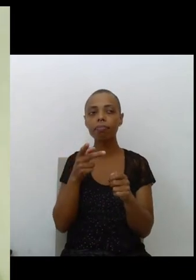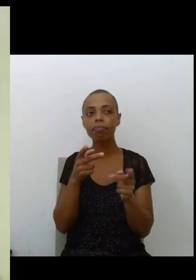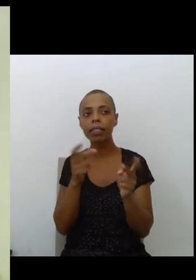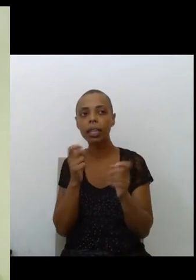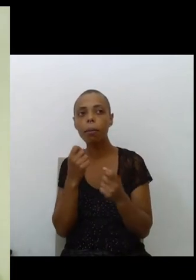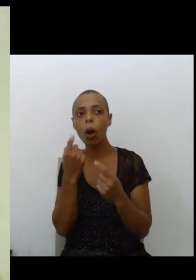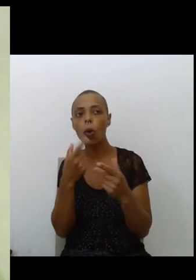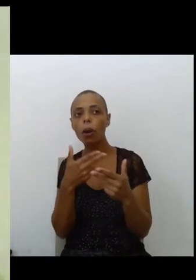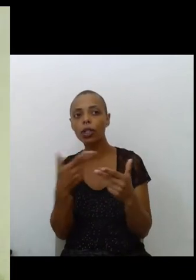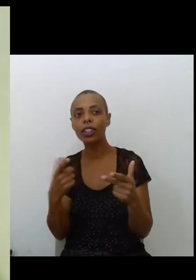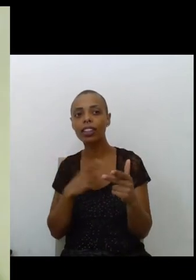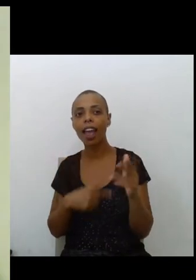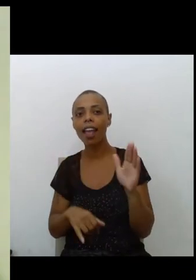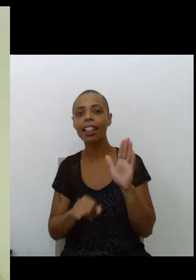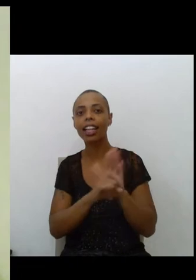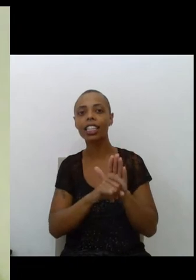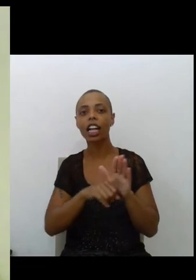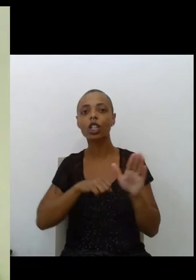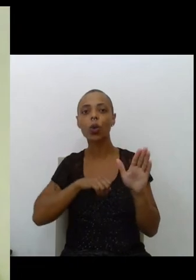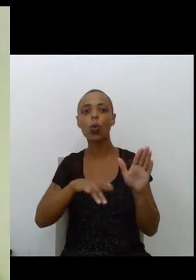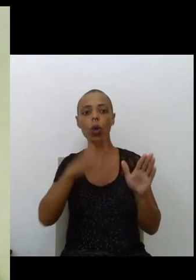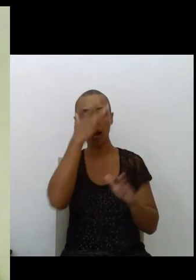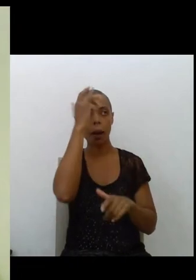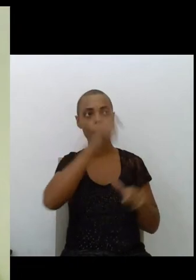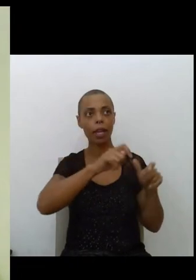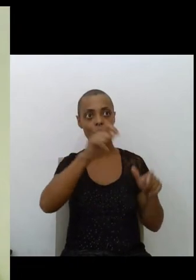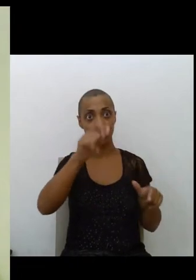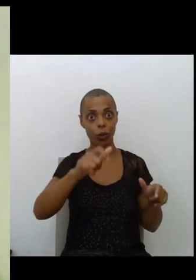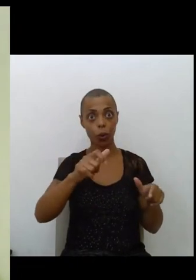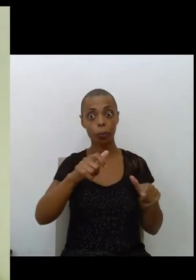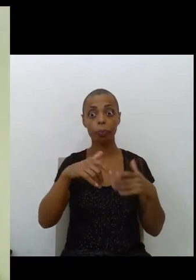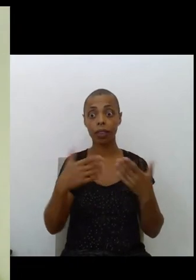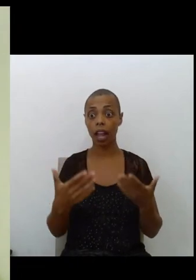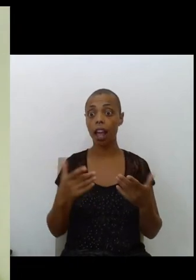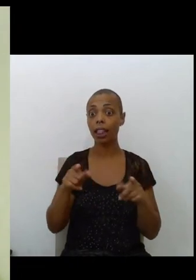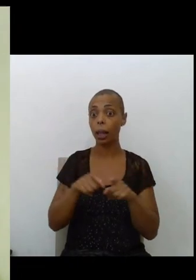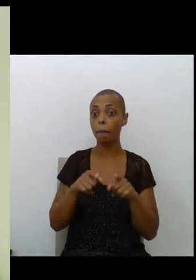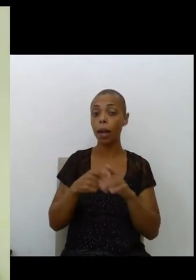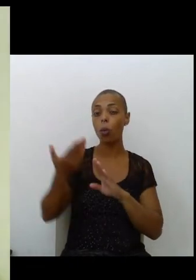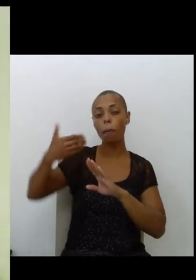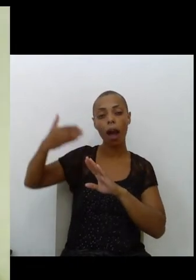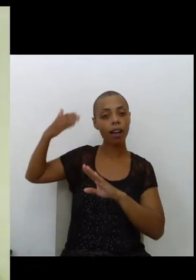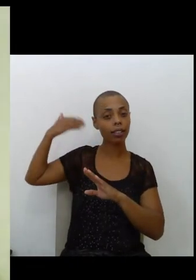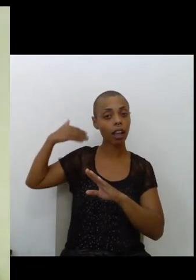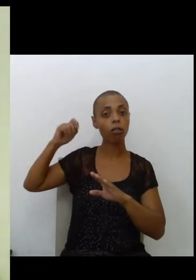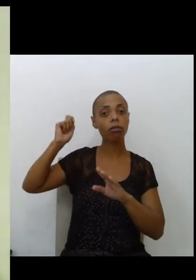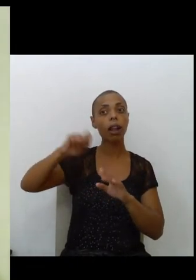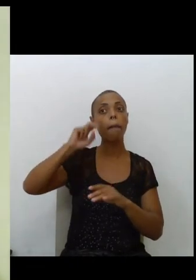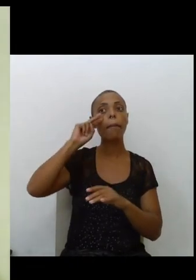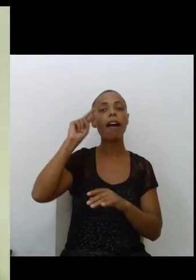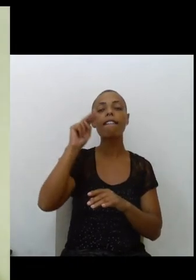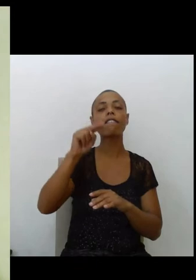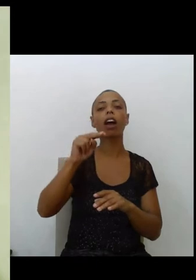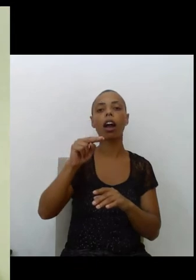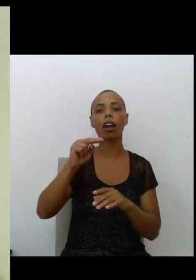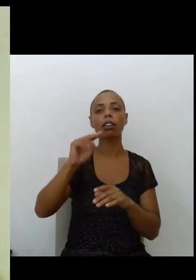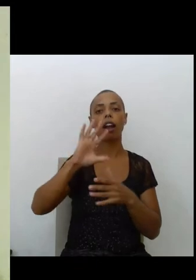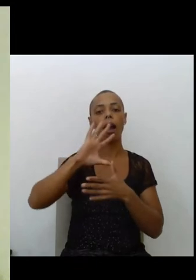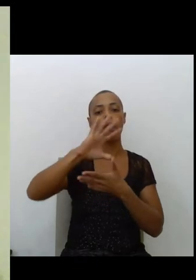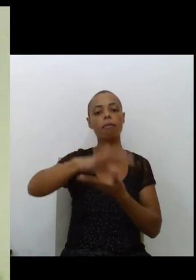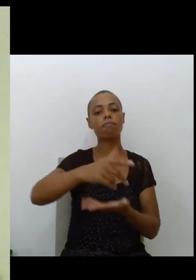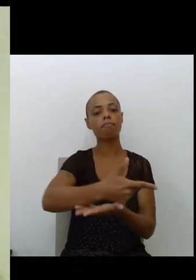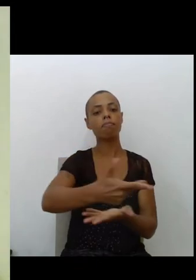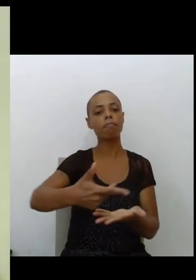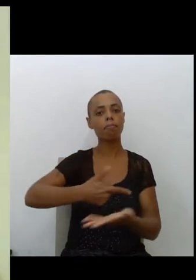in the past that you can see in in floor plans how people lived or how people live